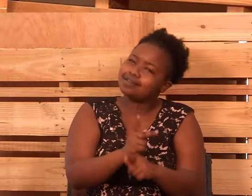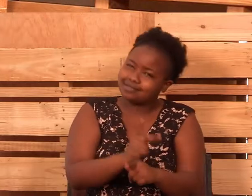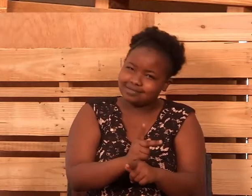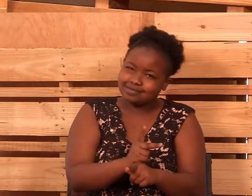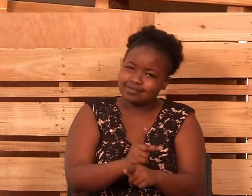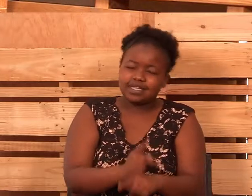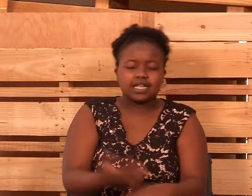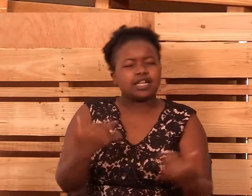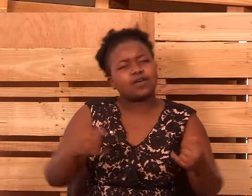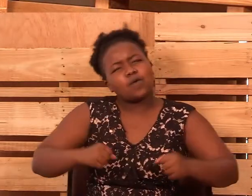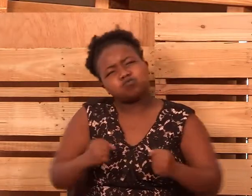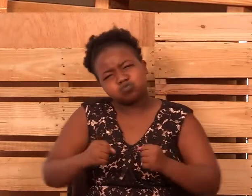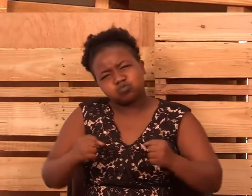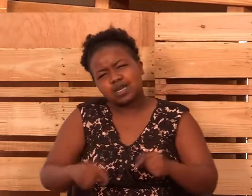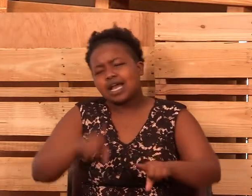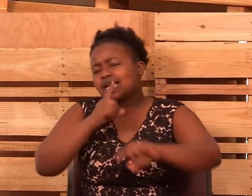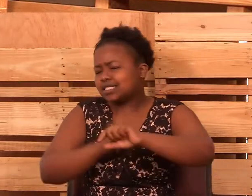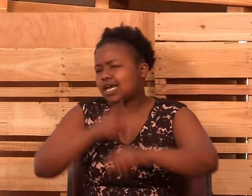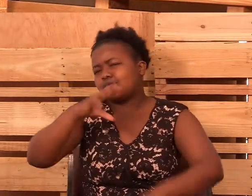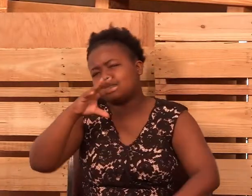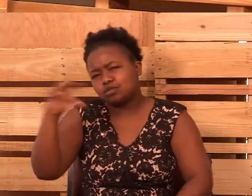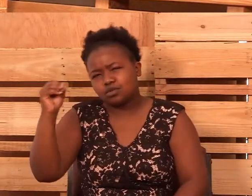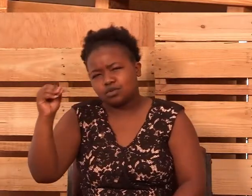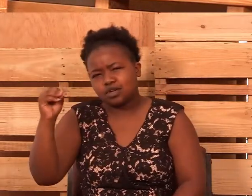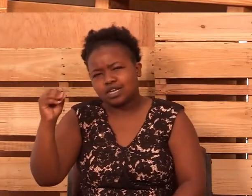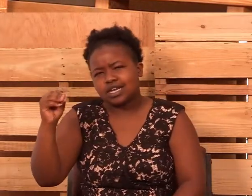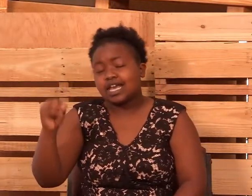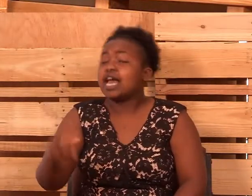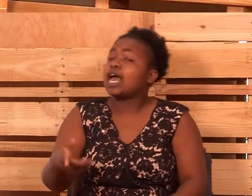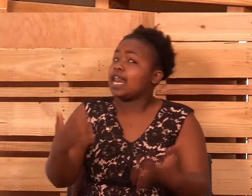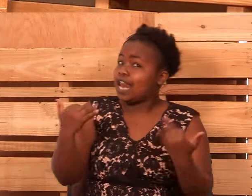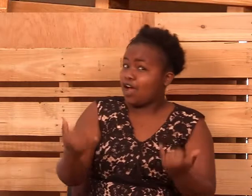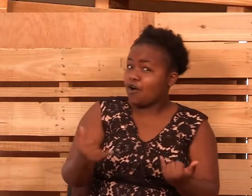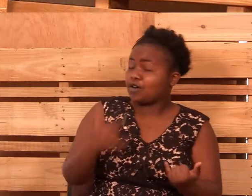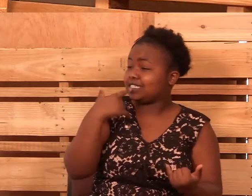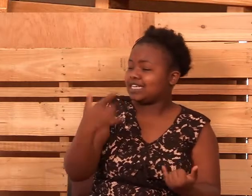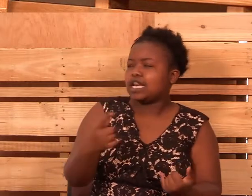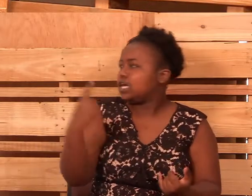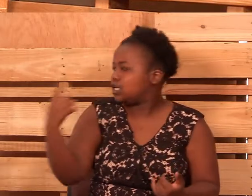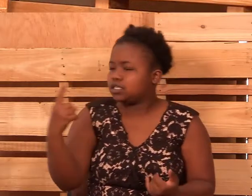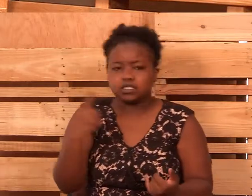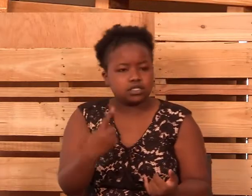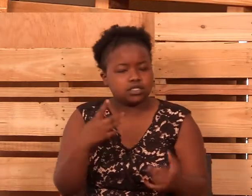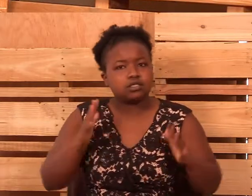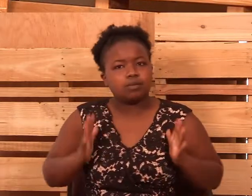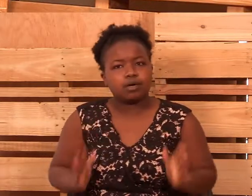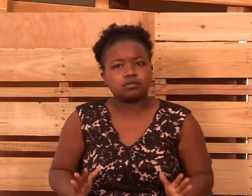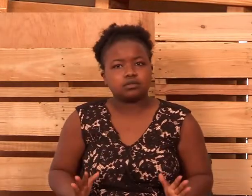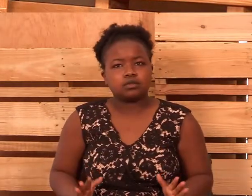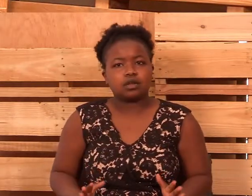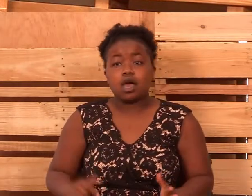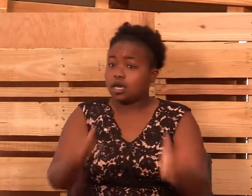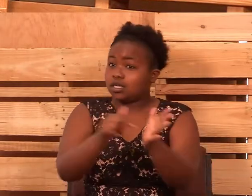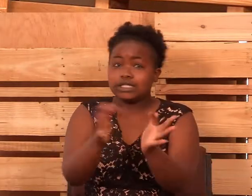happy. When they left, they went telling everybody the good news. Jesus has been born.